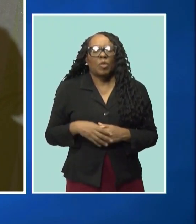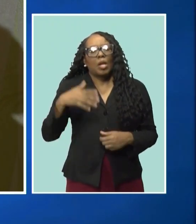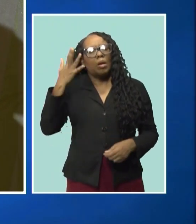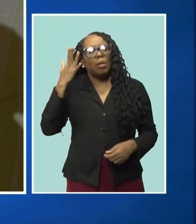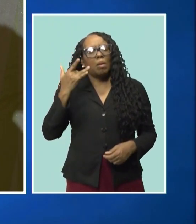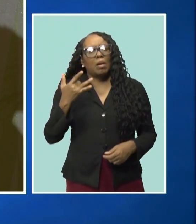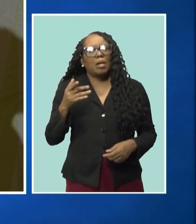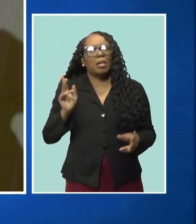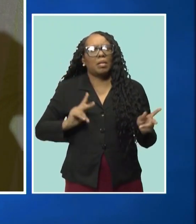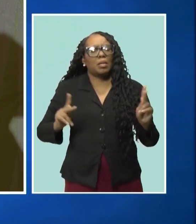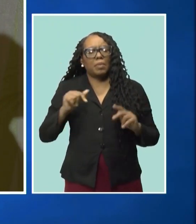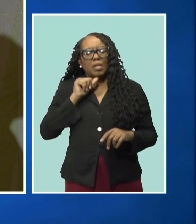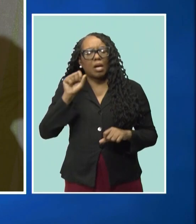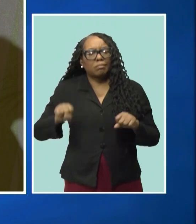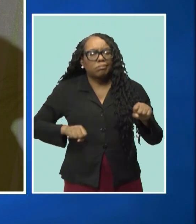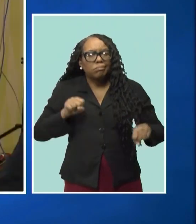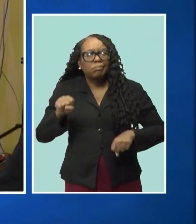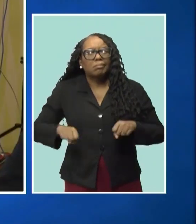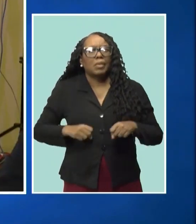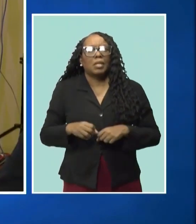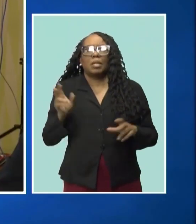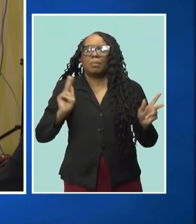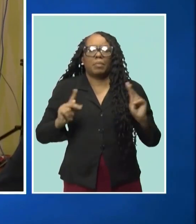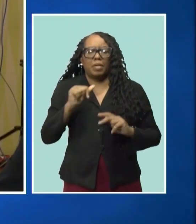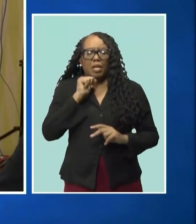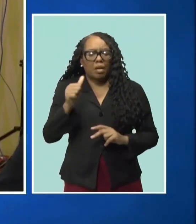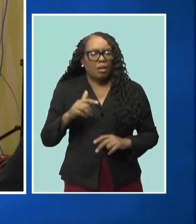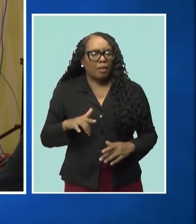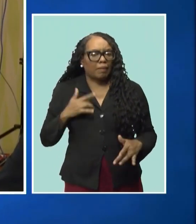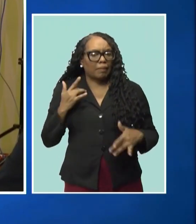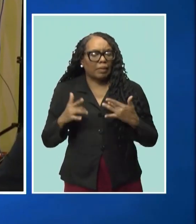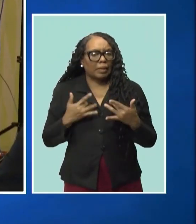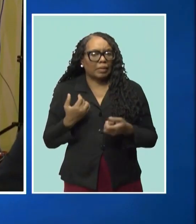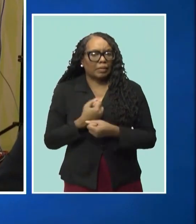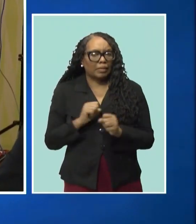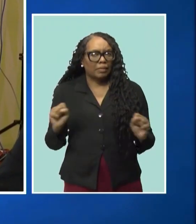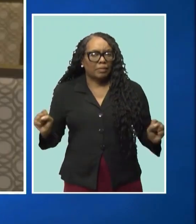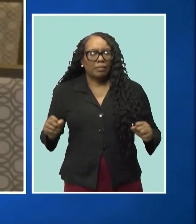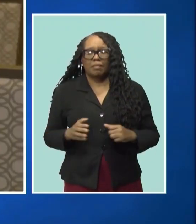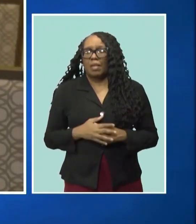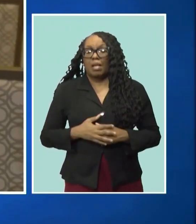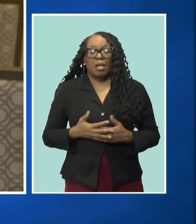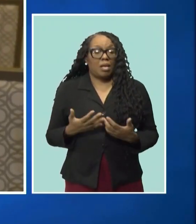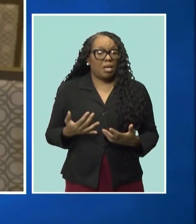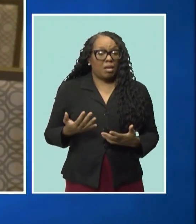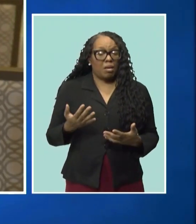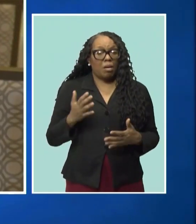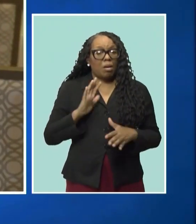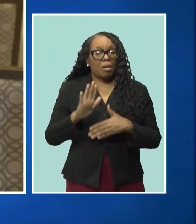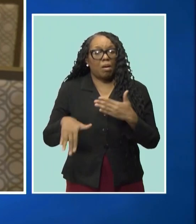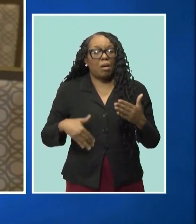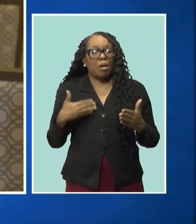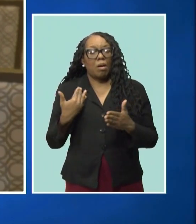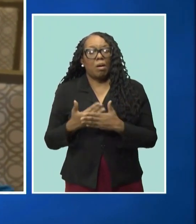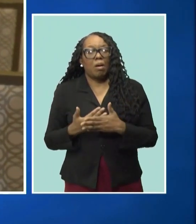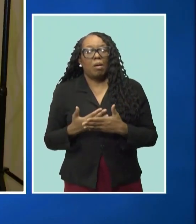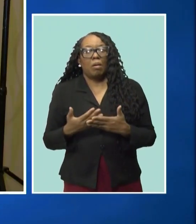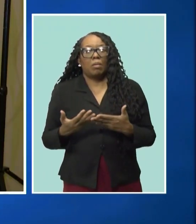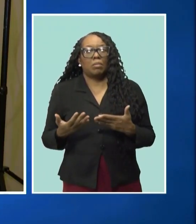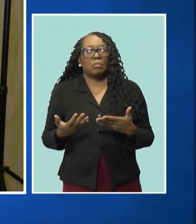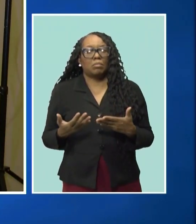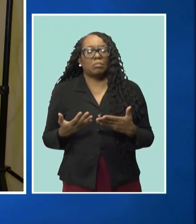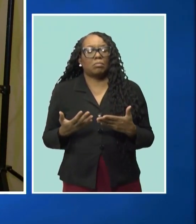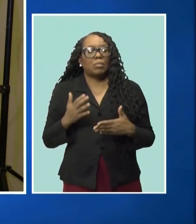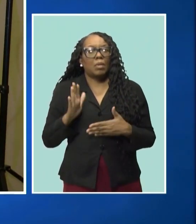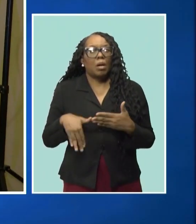So how are we addressing those issues? The waste that is generated from the current system, how